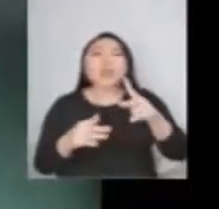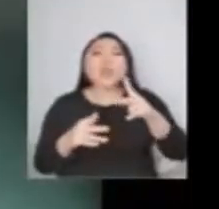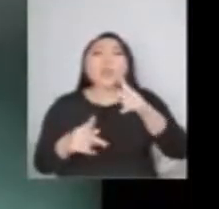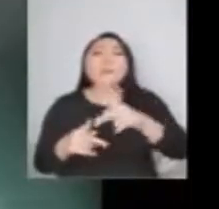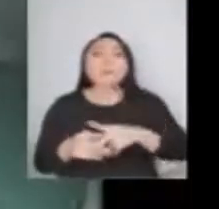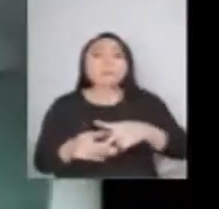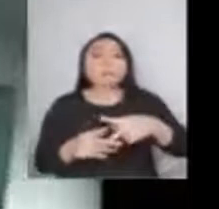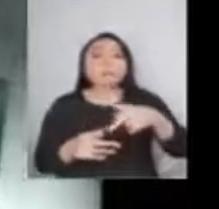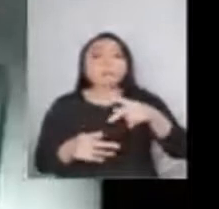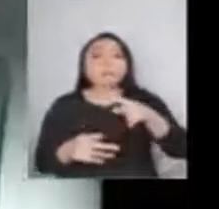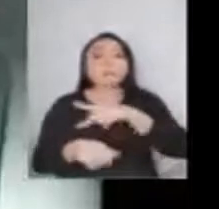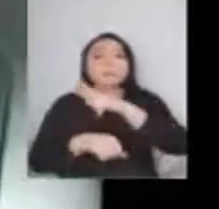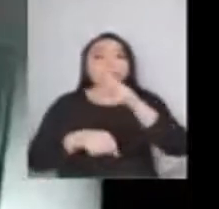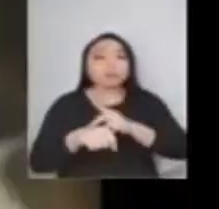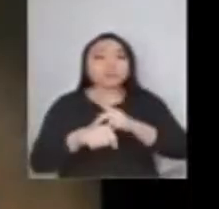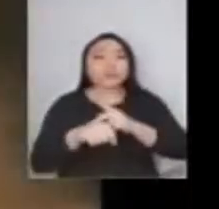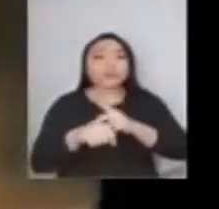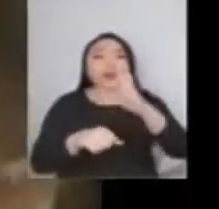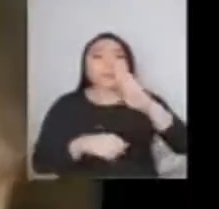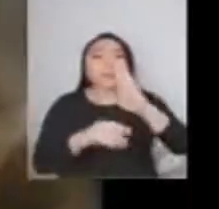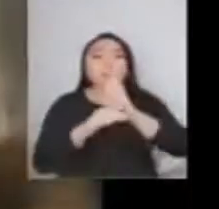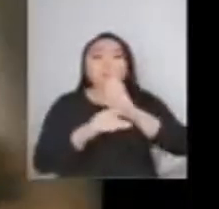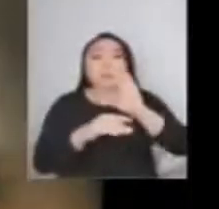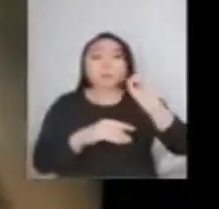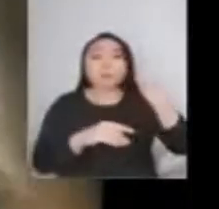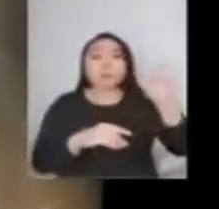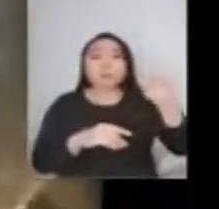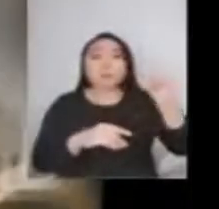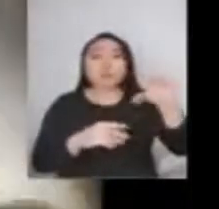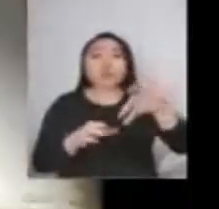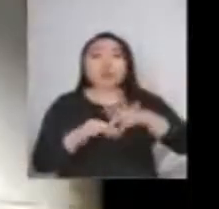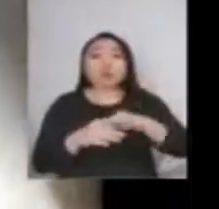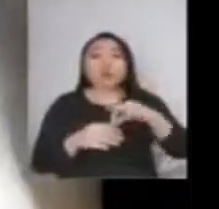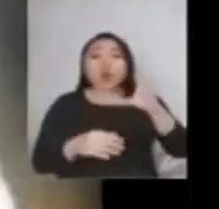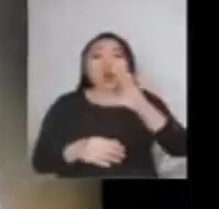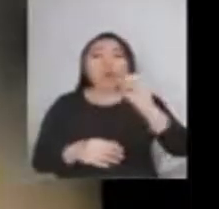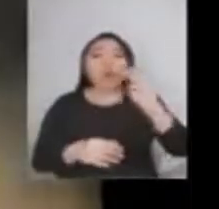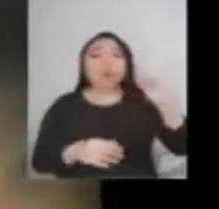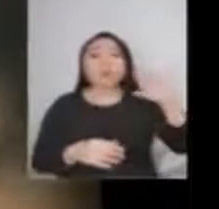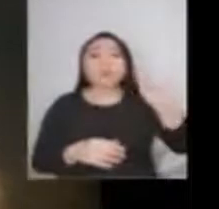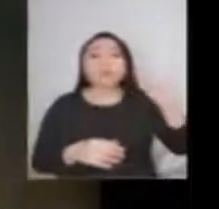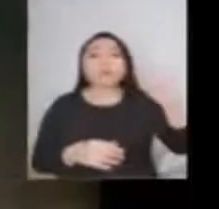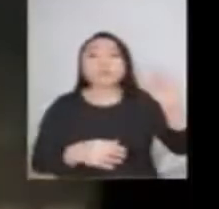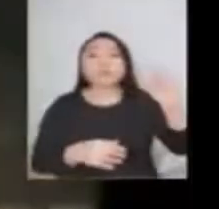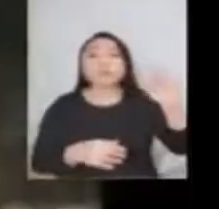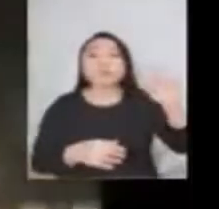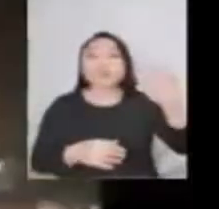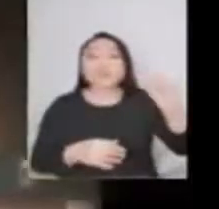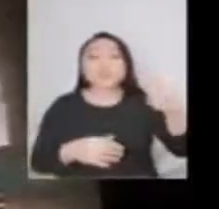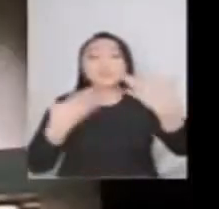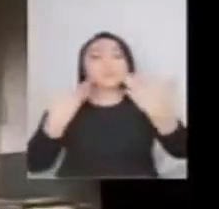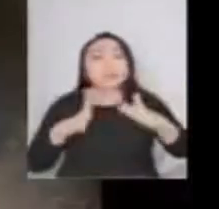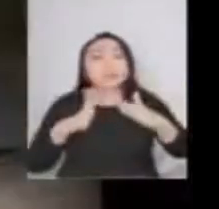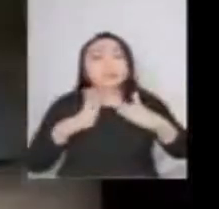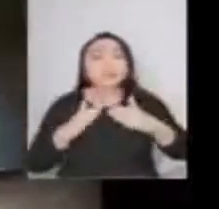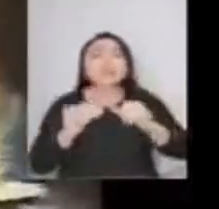and non-readmission of women students and faculty due to pregnancy outside of marriage. Special